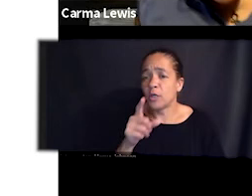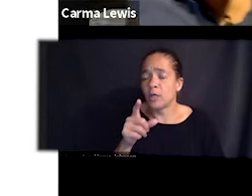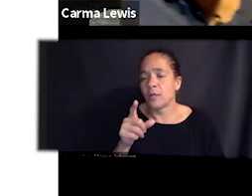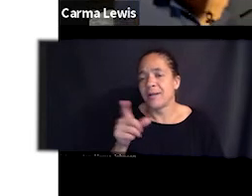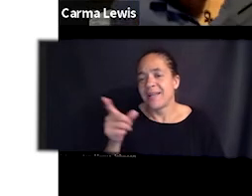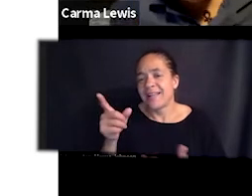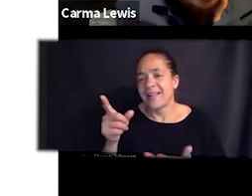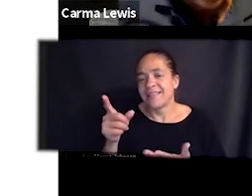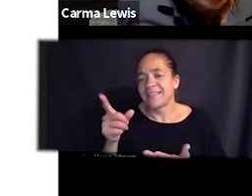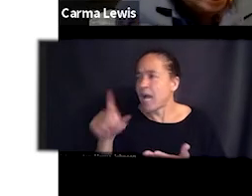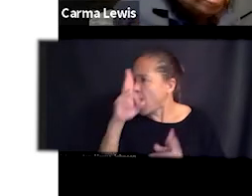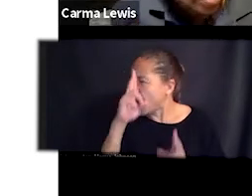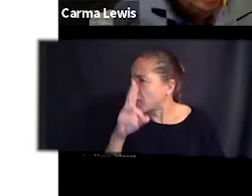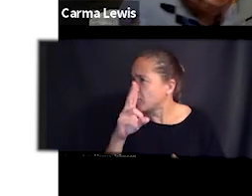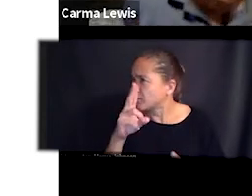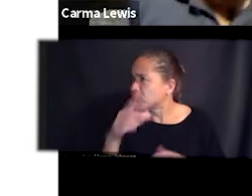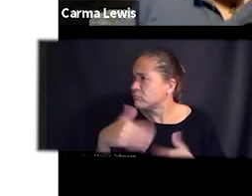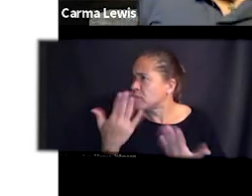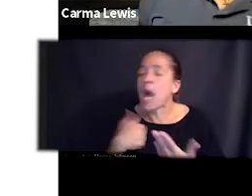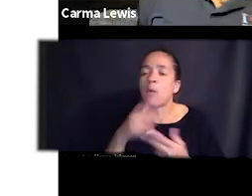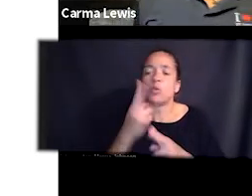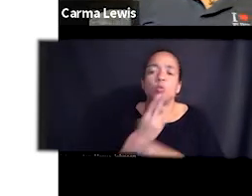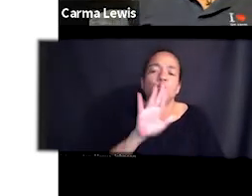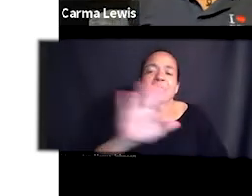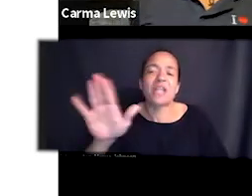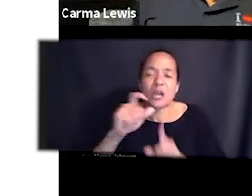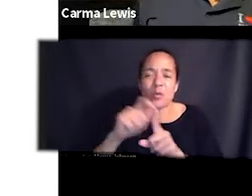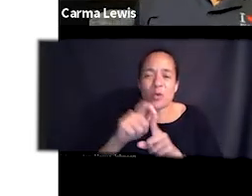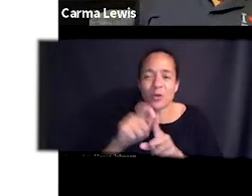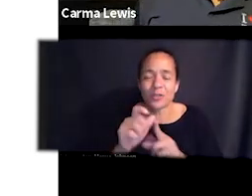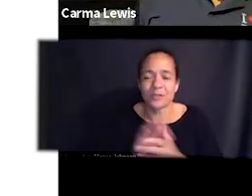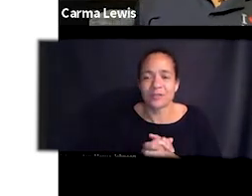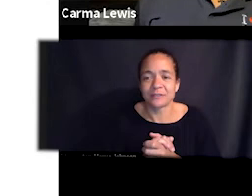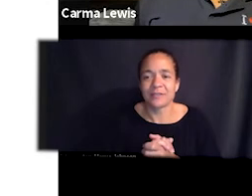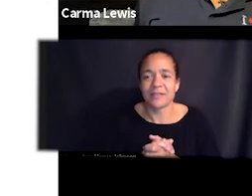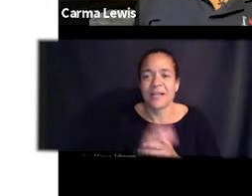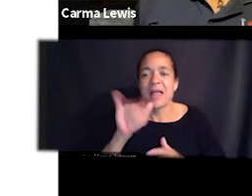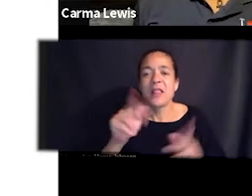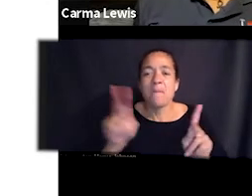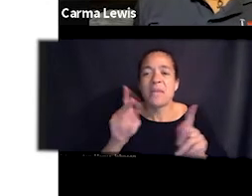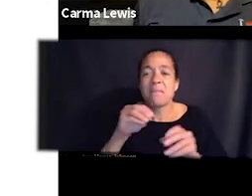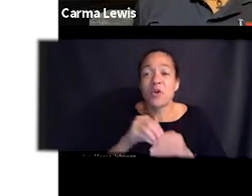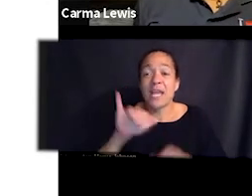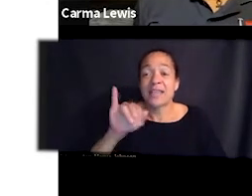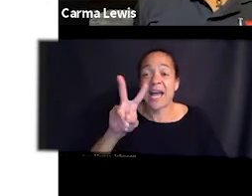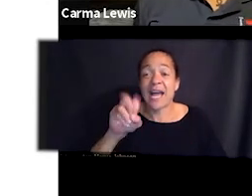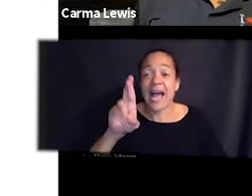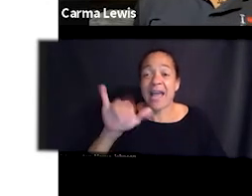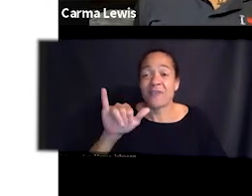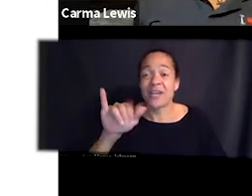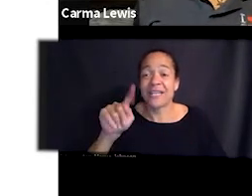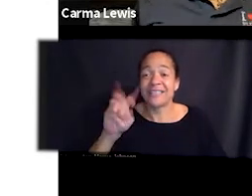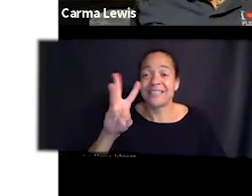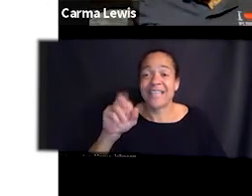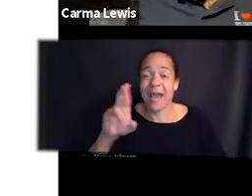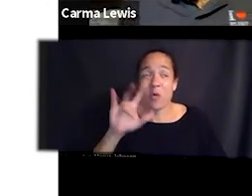well, I'll use their words. The people in the ivory tower decided to come down to their neighborhoods and talk